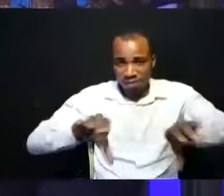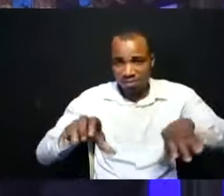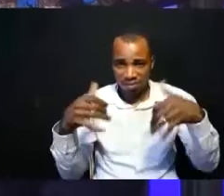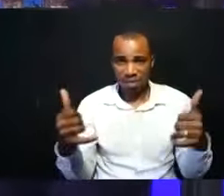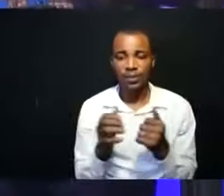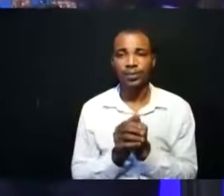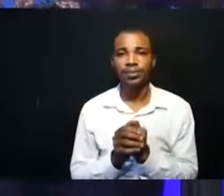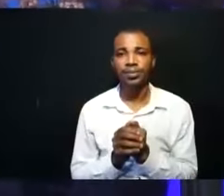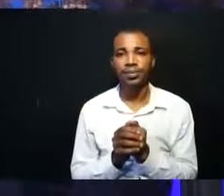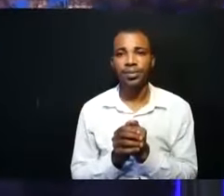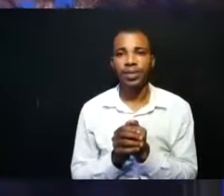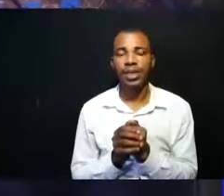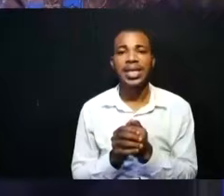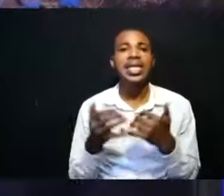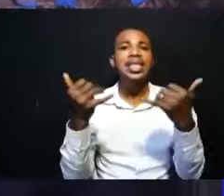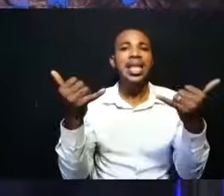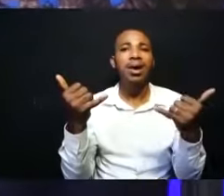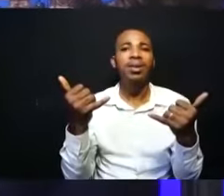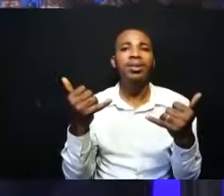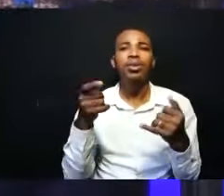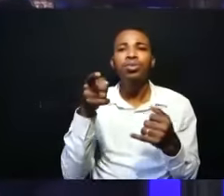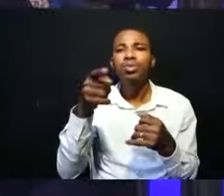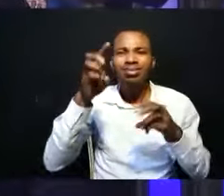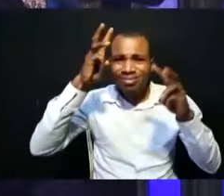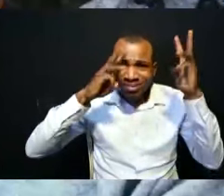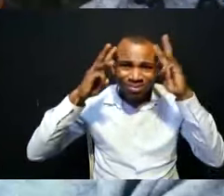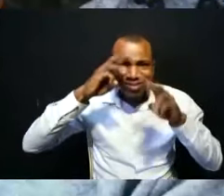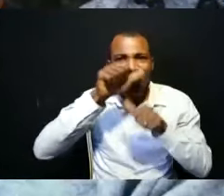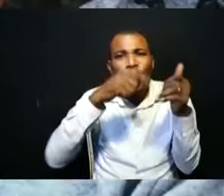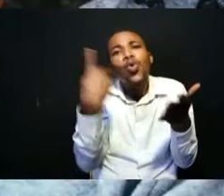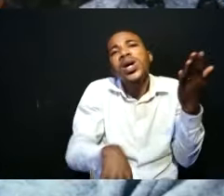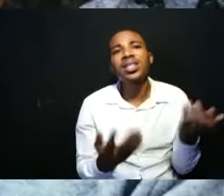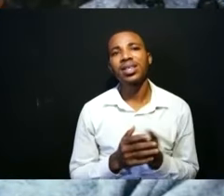In any case, what do we mostly worry about?